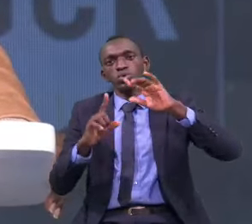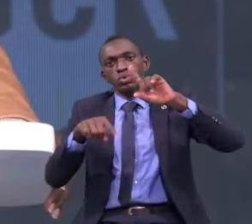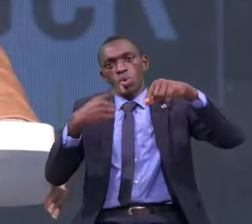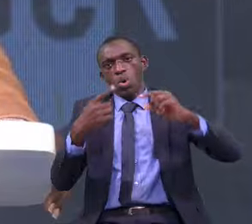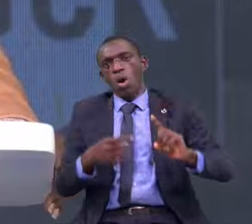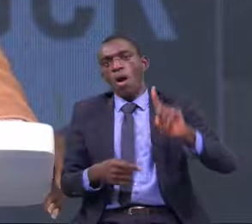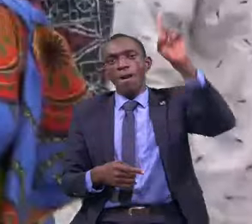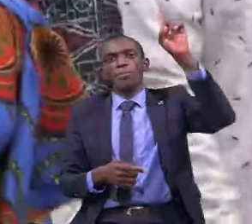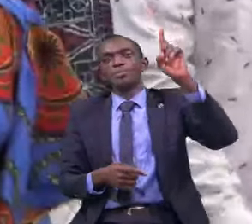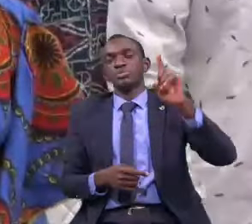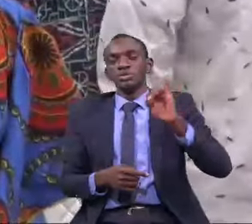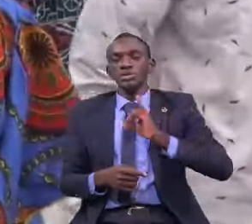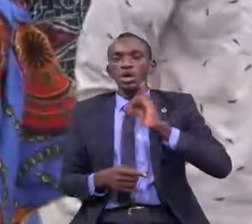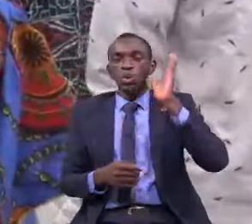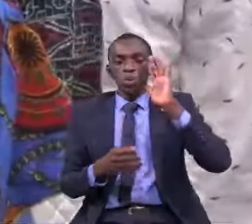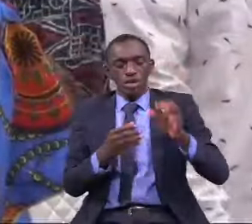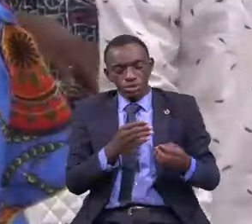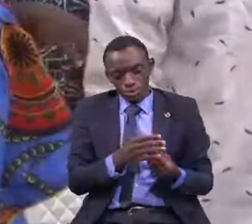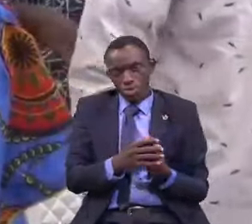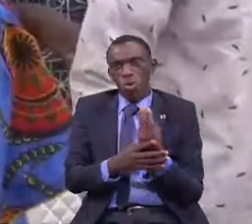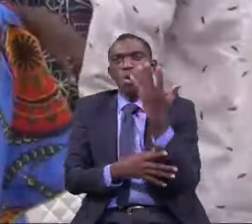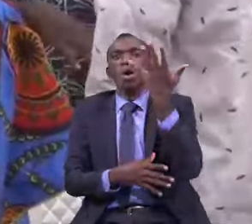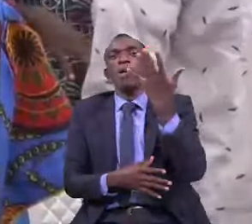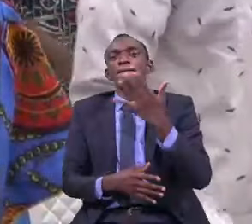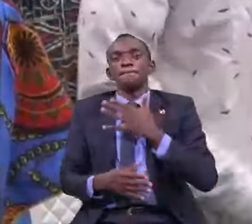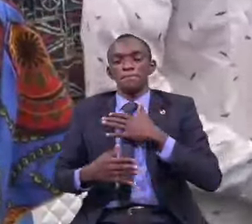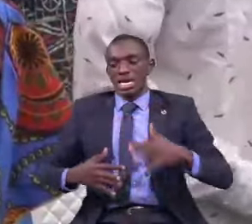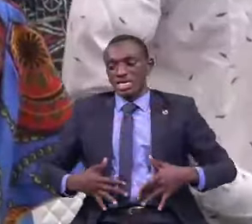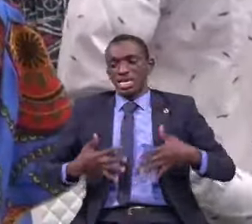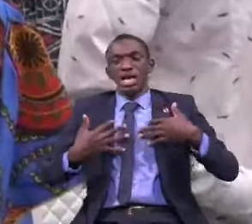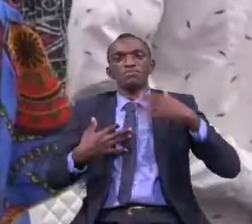I will grow. My life will